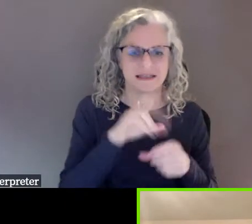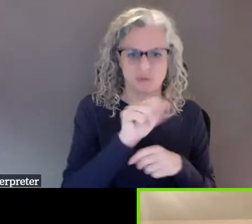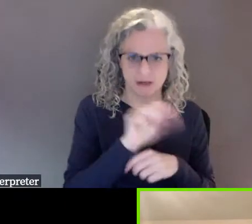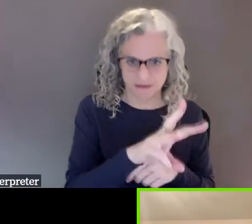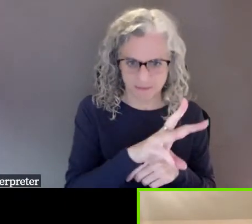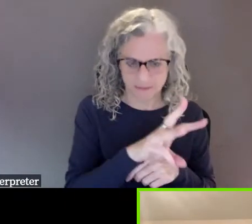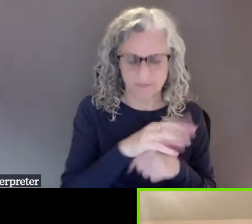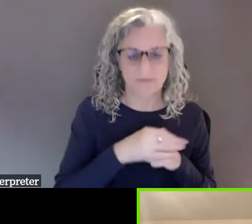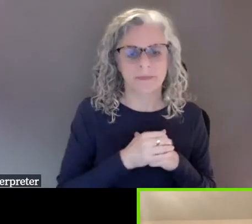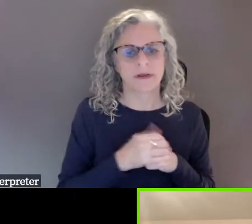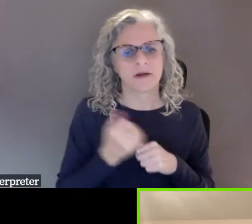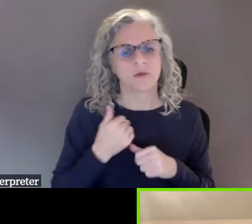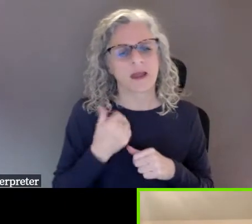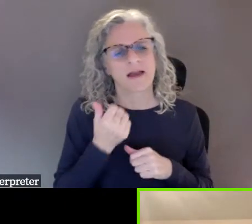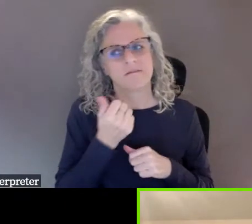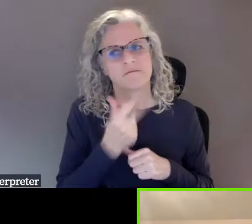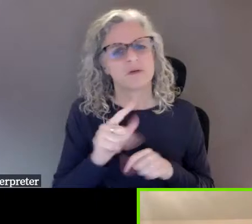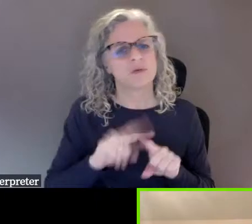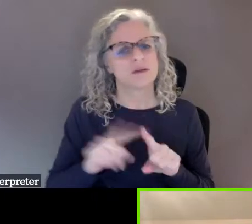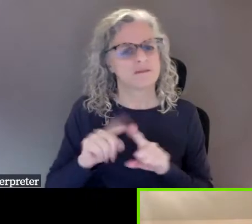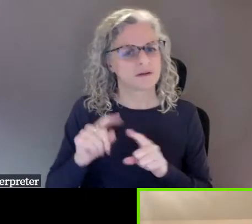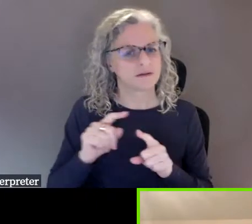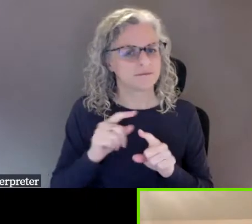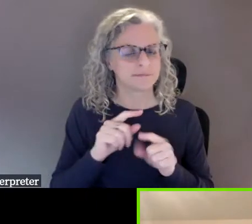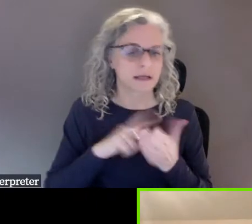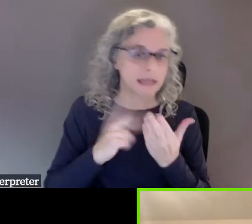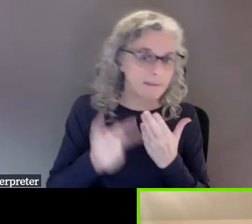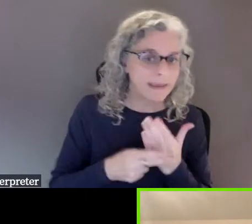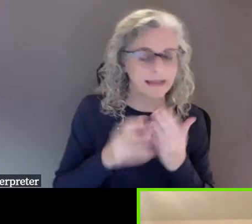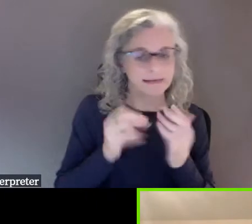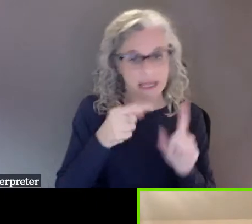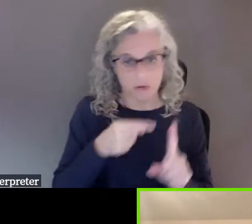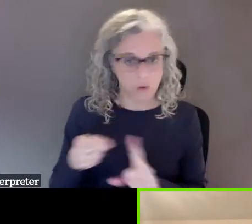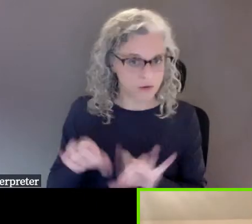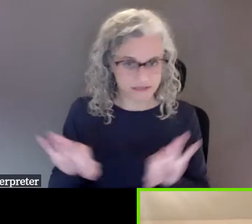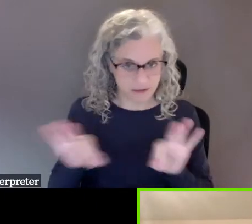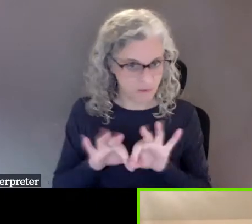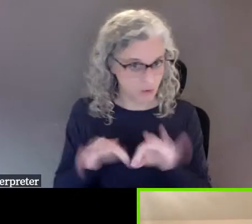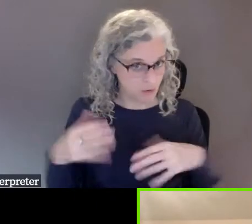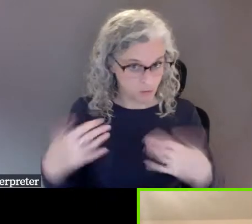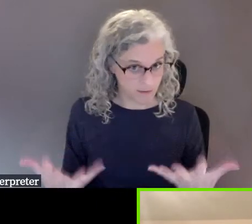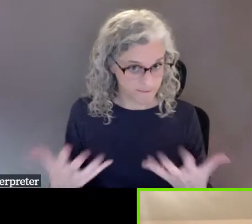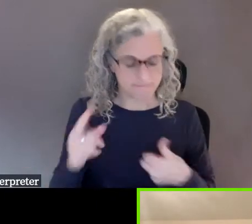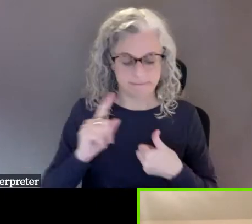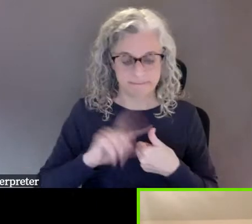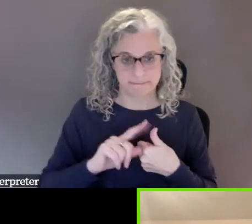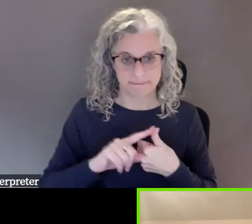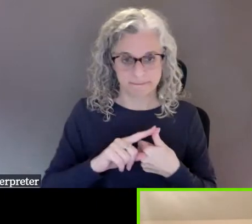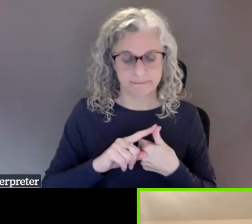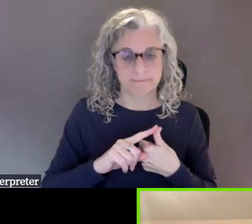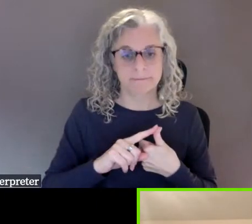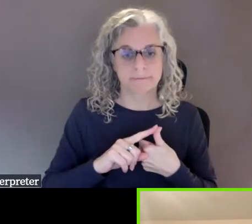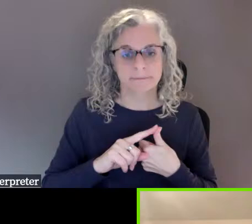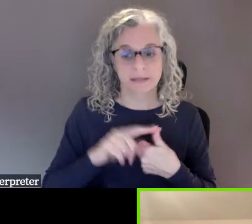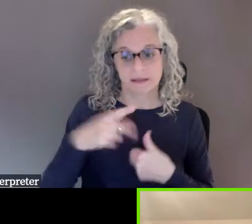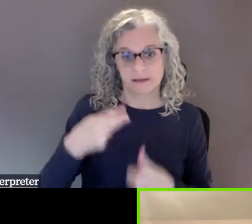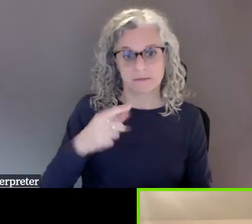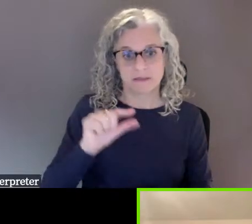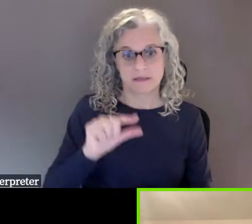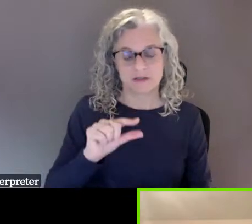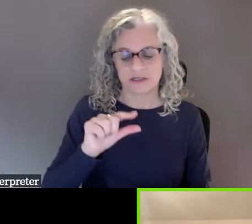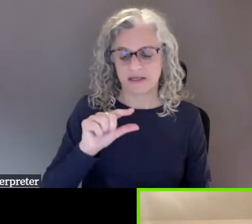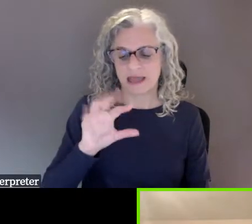we have a couple of different campaigns and goals that we see as really important. Firstly, we see the PGFTU, which is